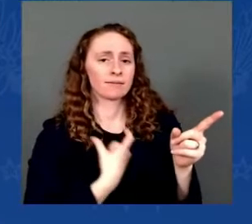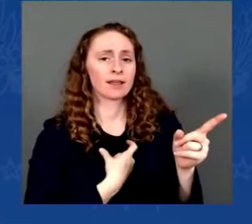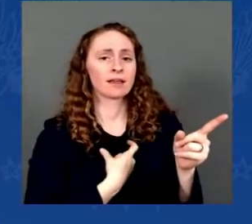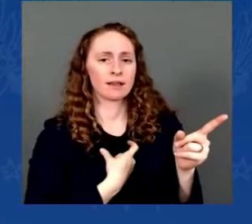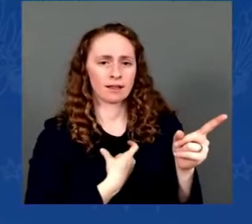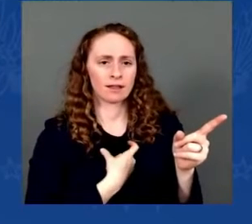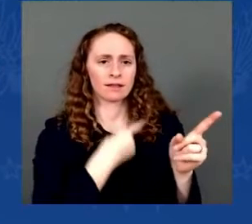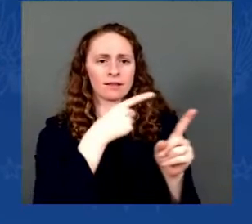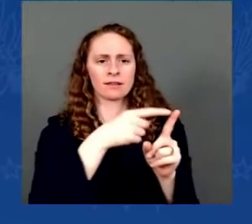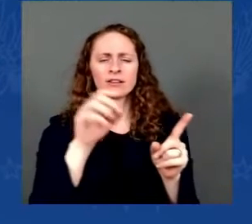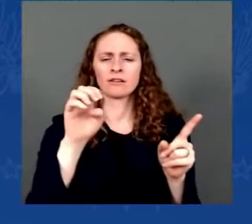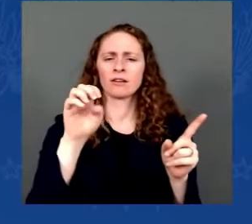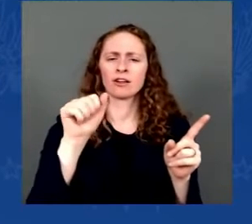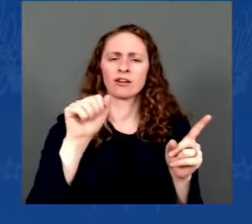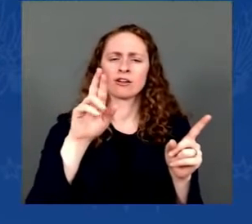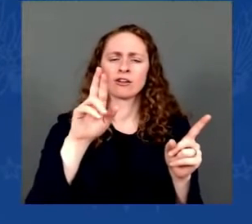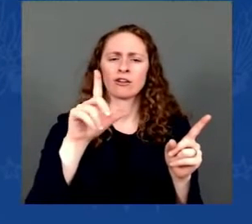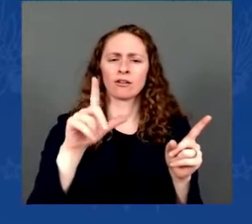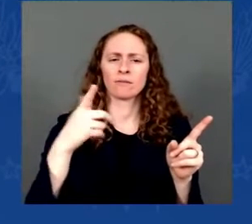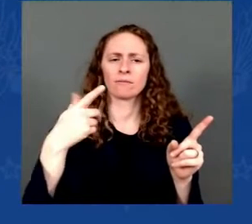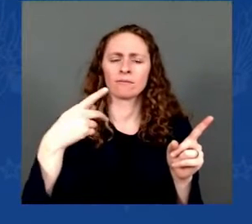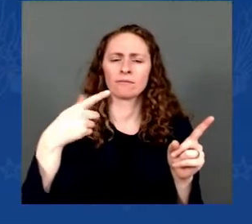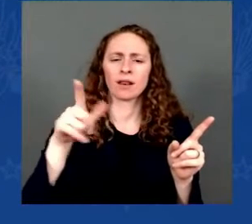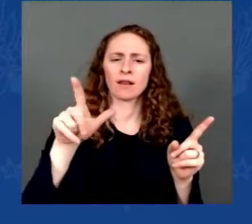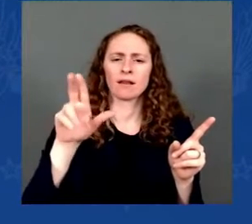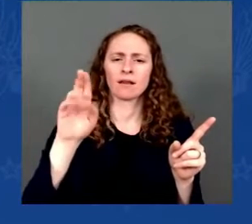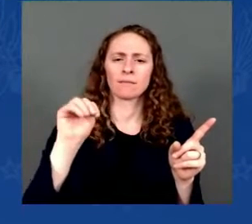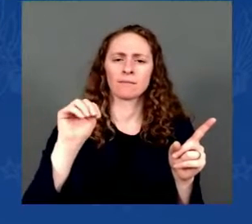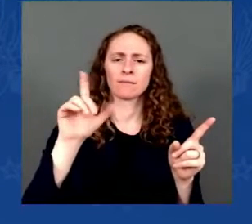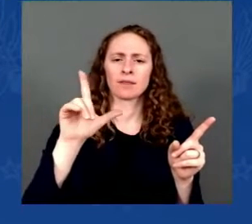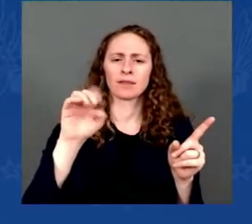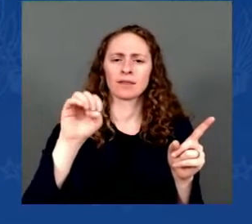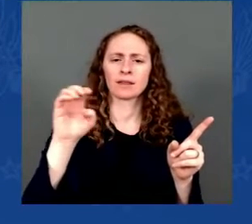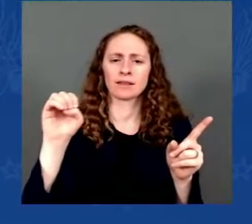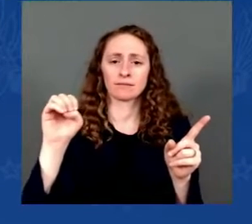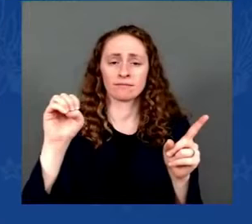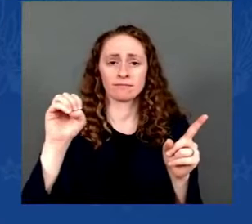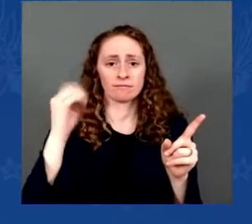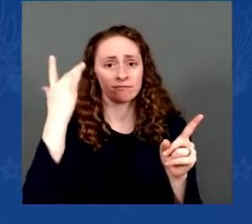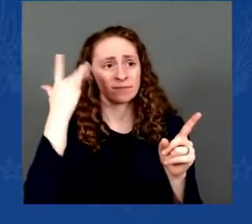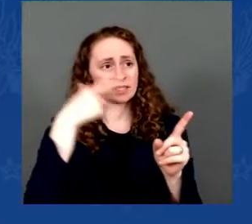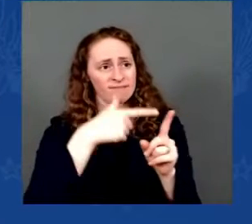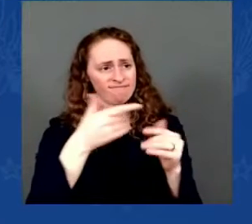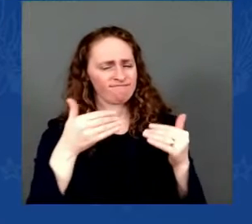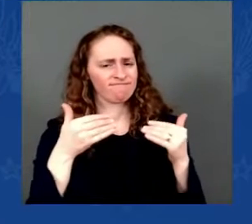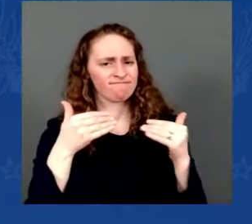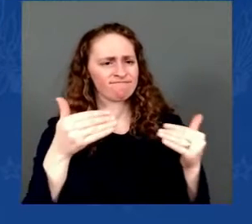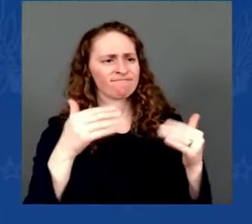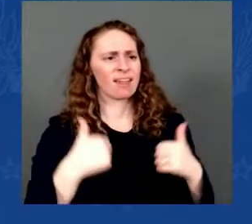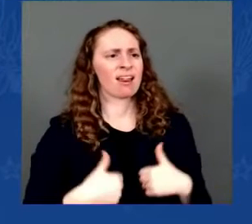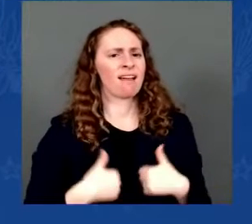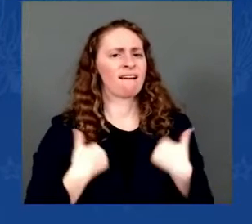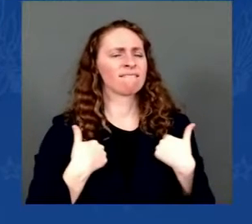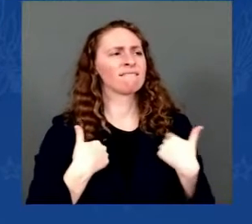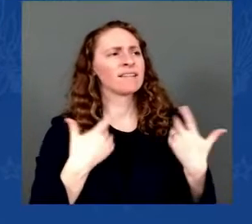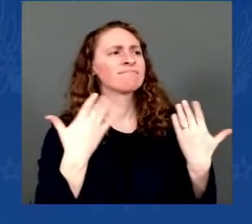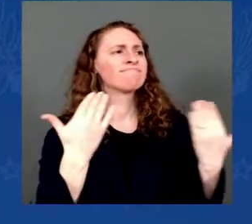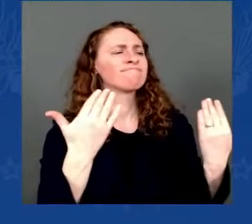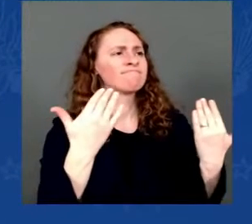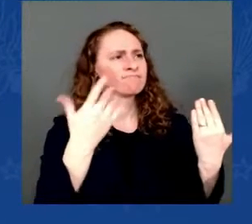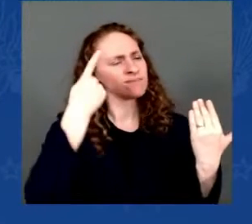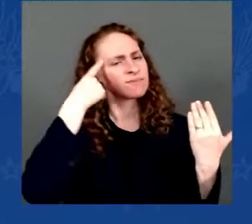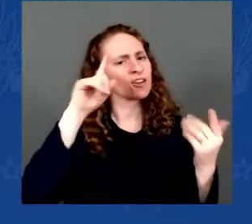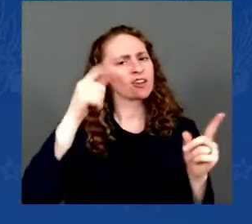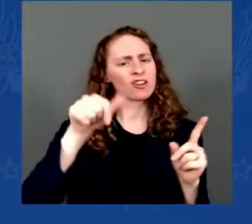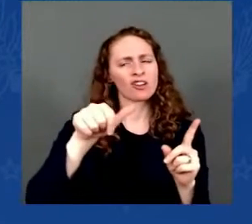conspicuous gallantry at the risk of his life and above and beyond the call of duty. Staff Sergeant Earl D. Plumley distinguished himself by acts of